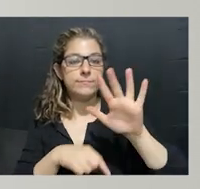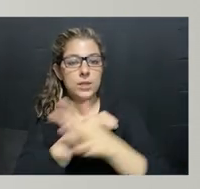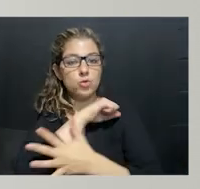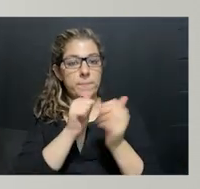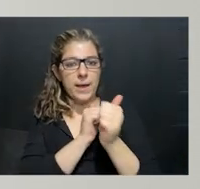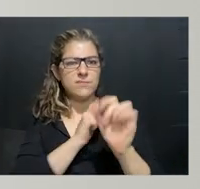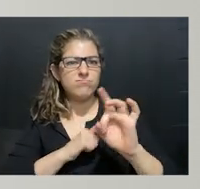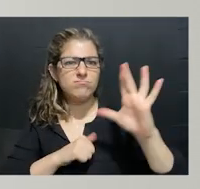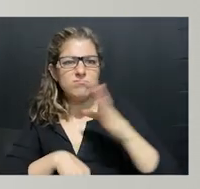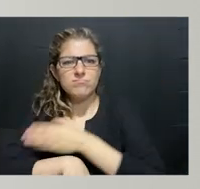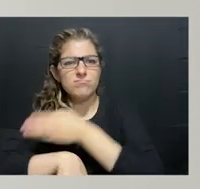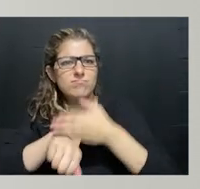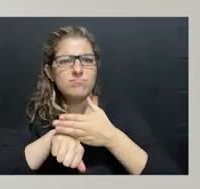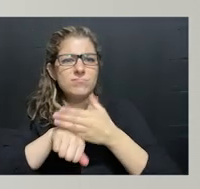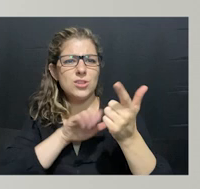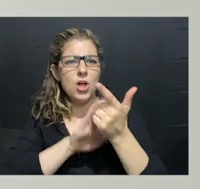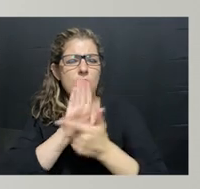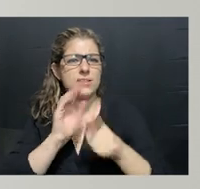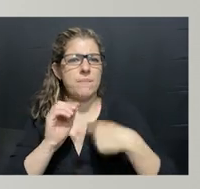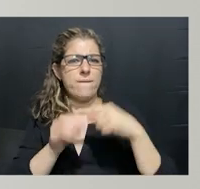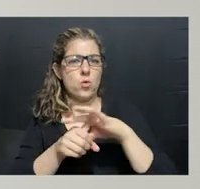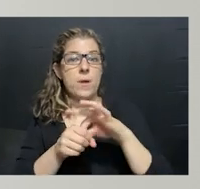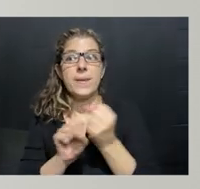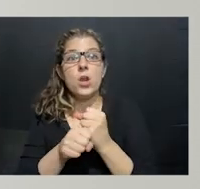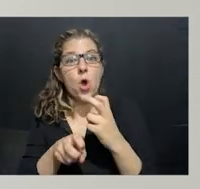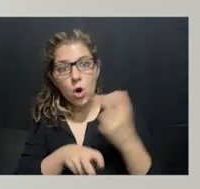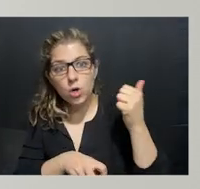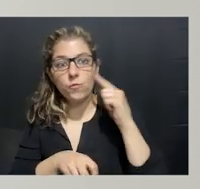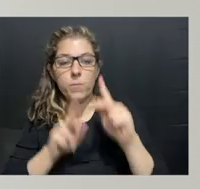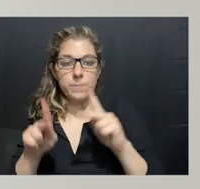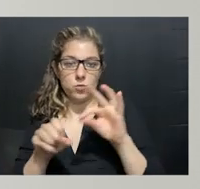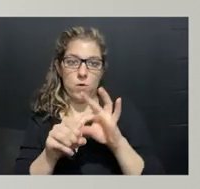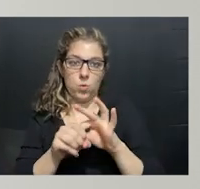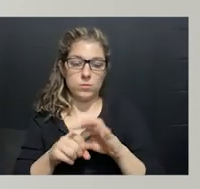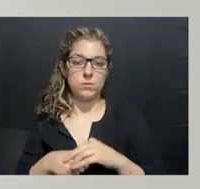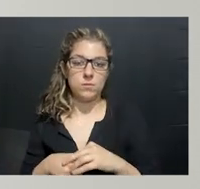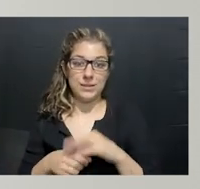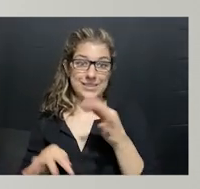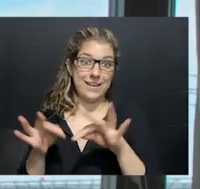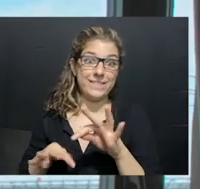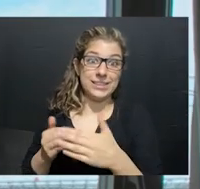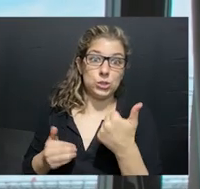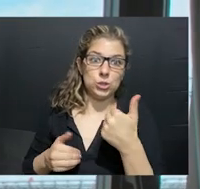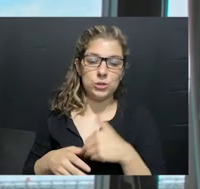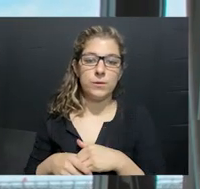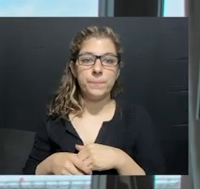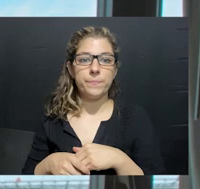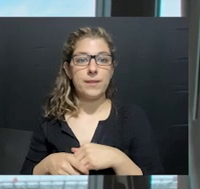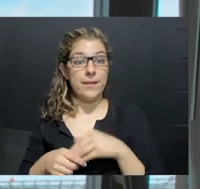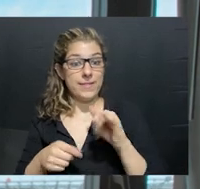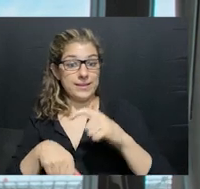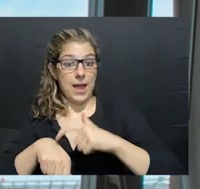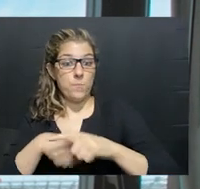pass terribly regressive laws that make it harder for people to exercise their franchise instead of easier, at a moment